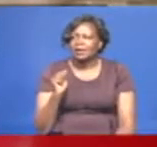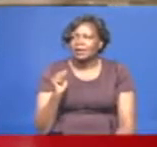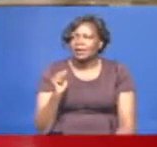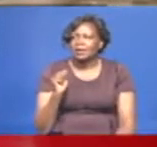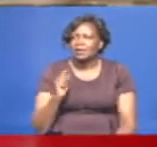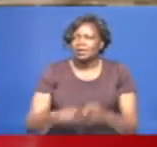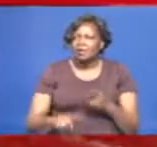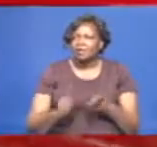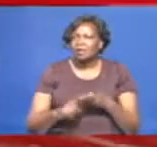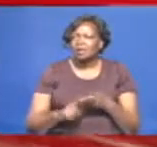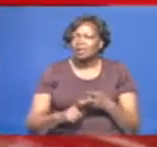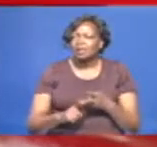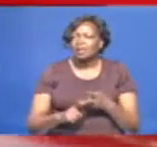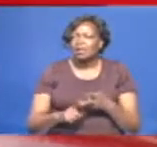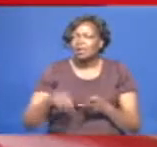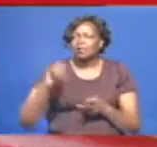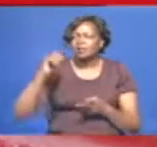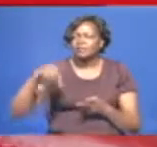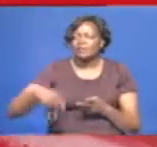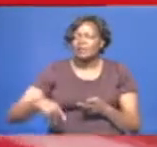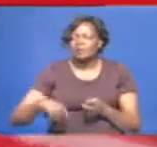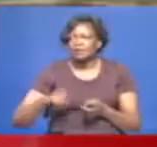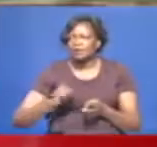the likes of DAP,